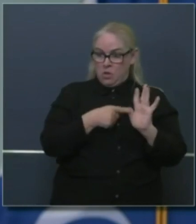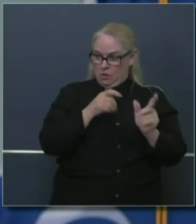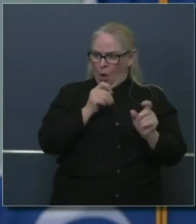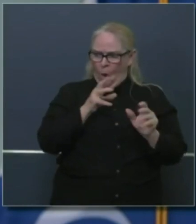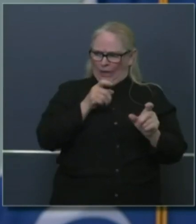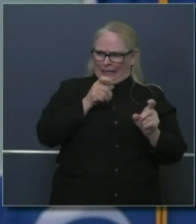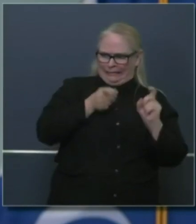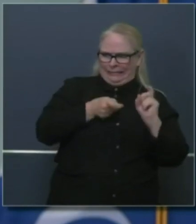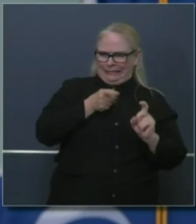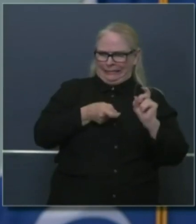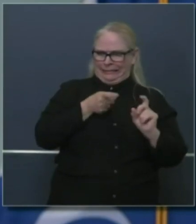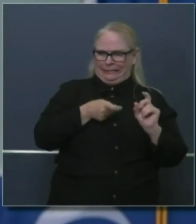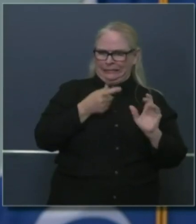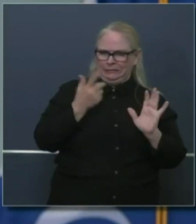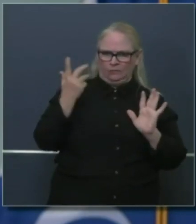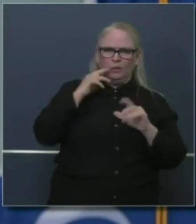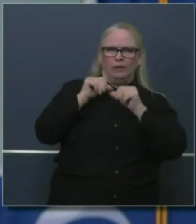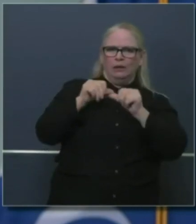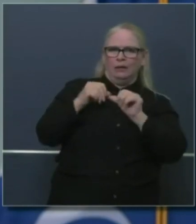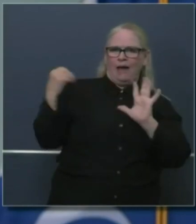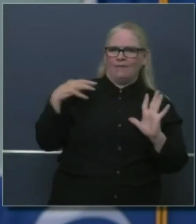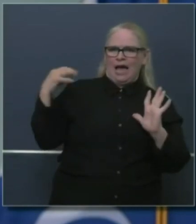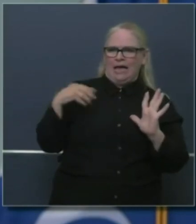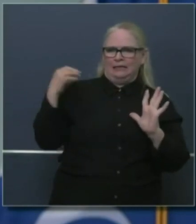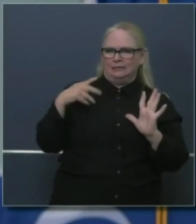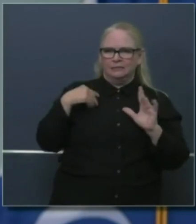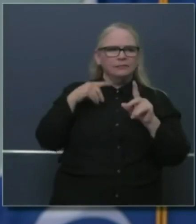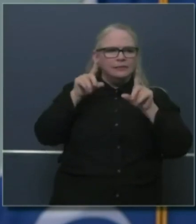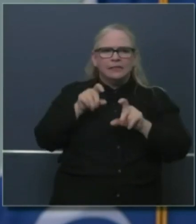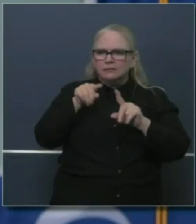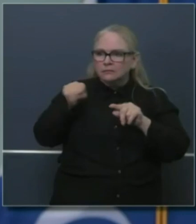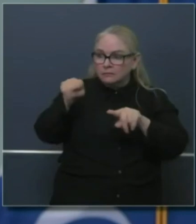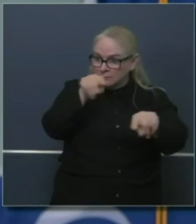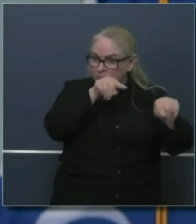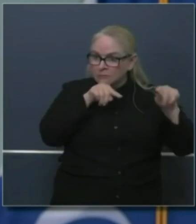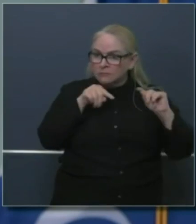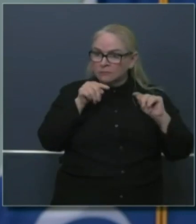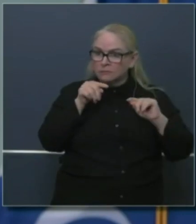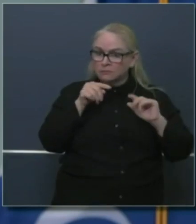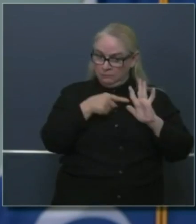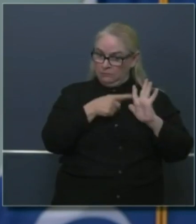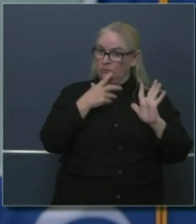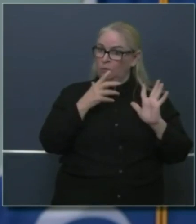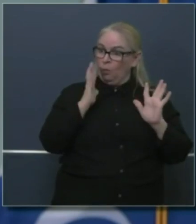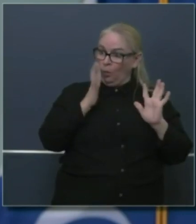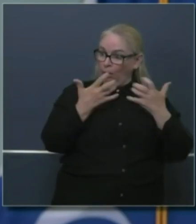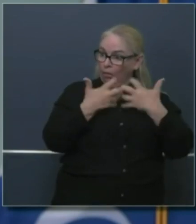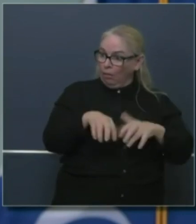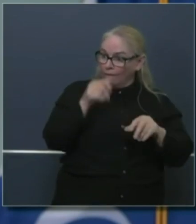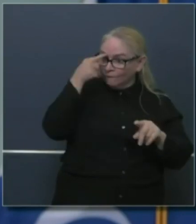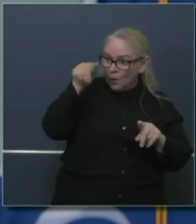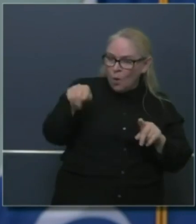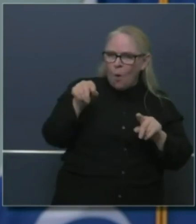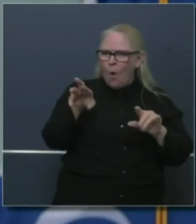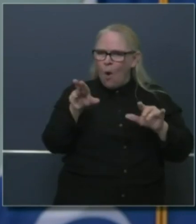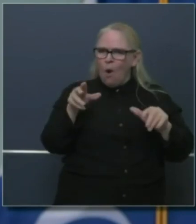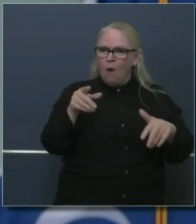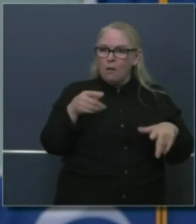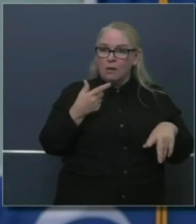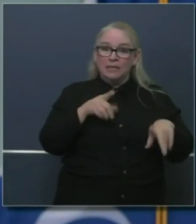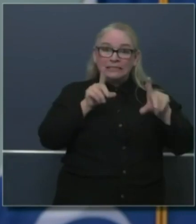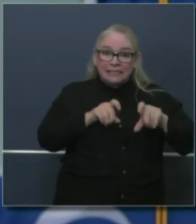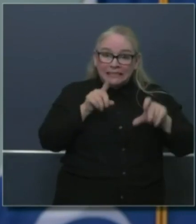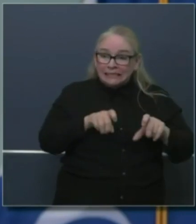counting on, which is consistency in terms of capacity to meet these indicators on testing,